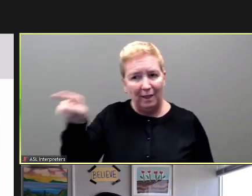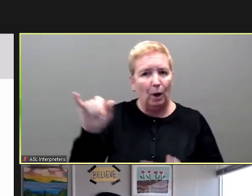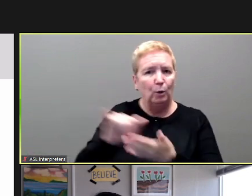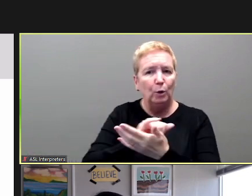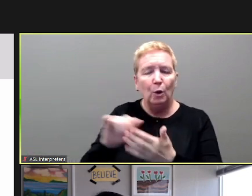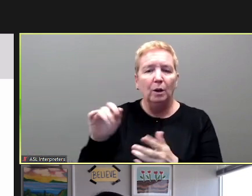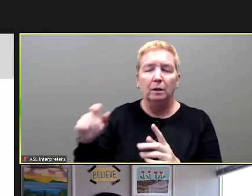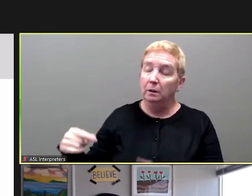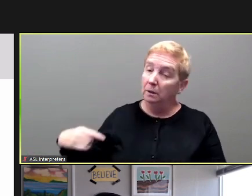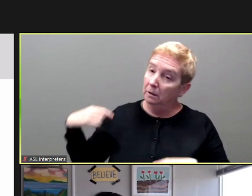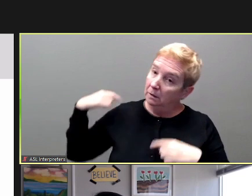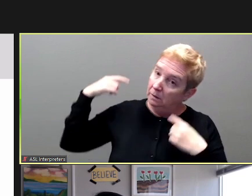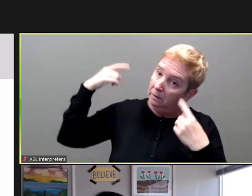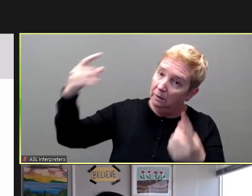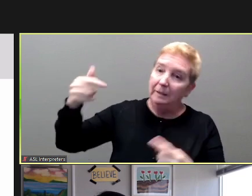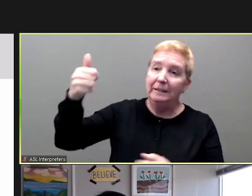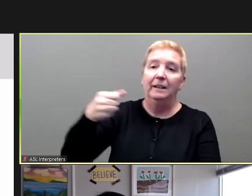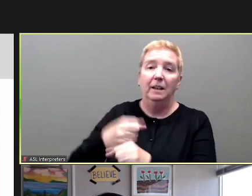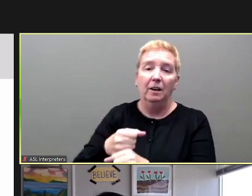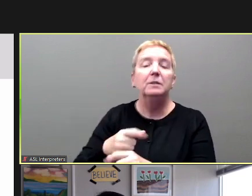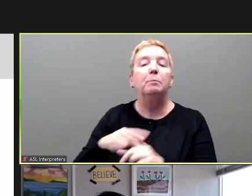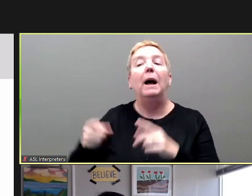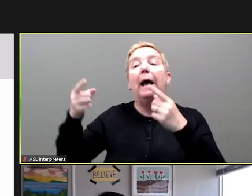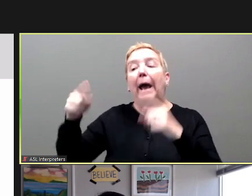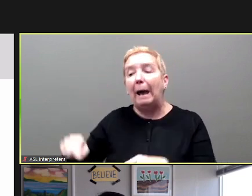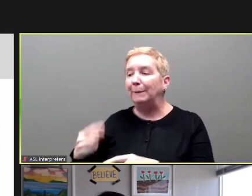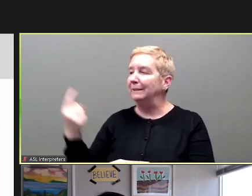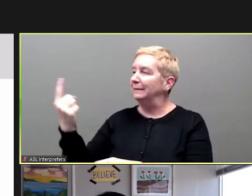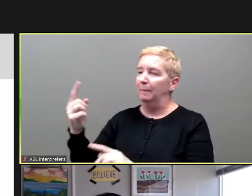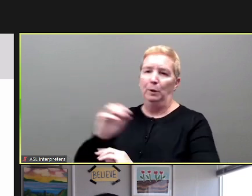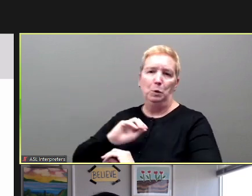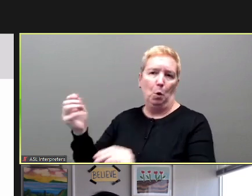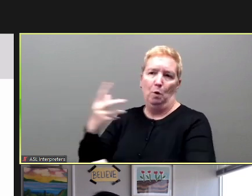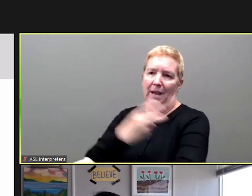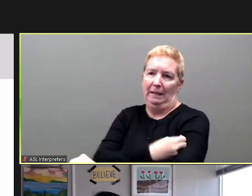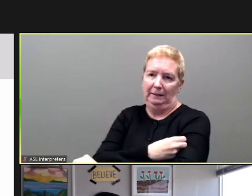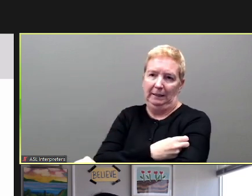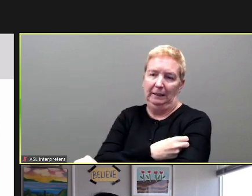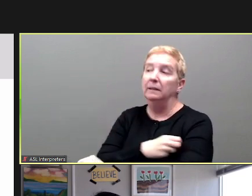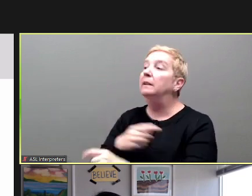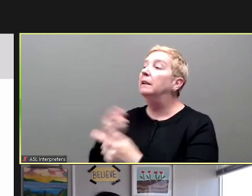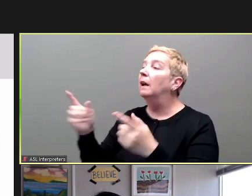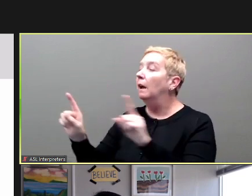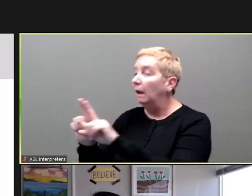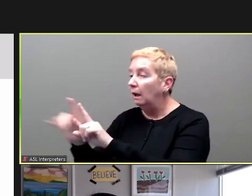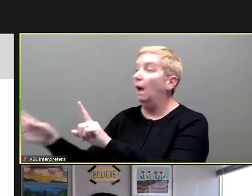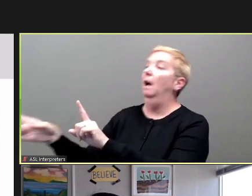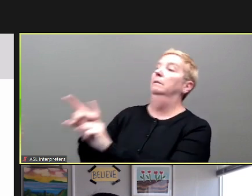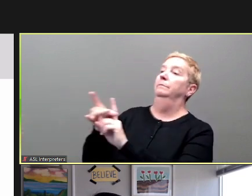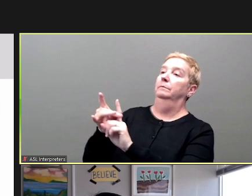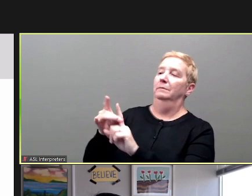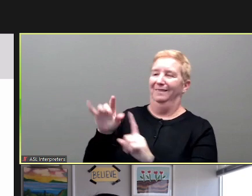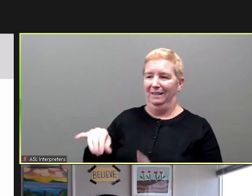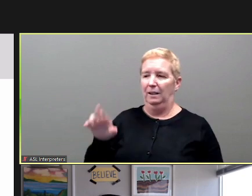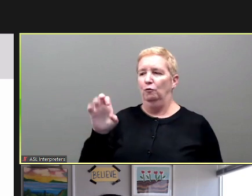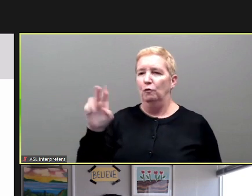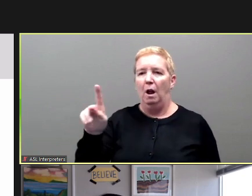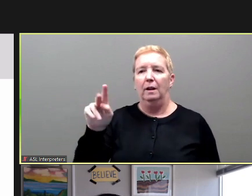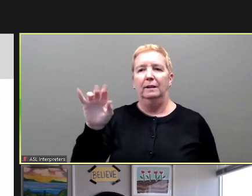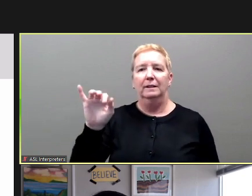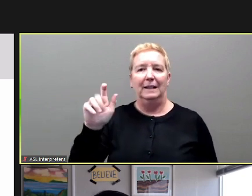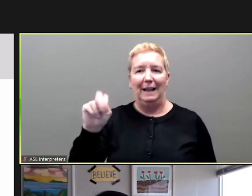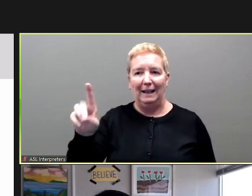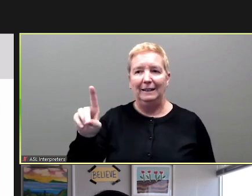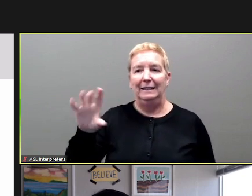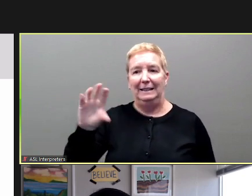But someone who's an unvaccinated man was infected by polio in Rockland County, New York. The vaccination rate in that county